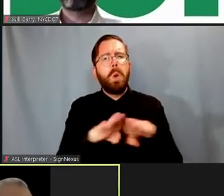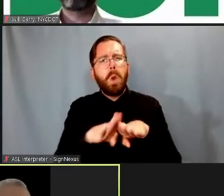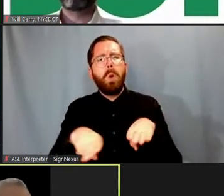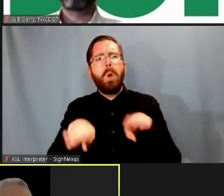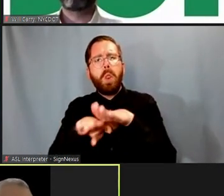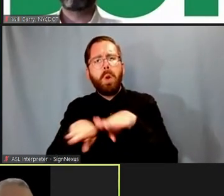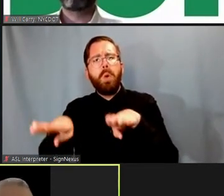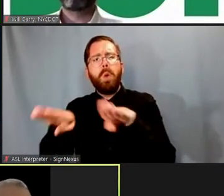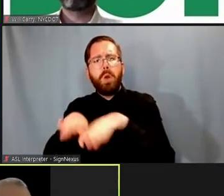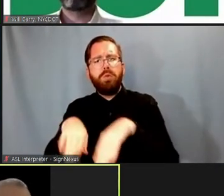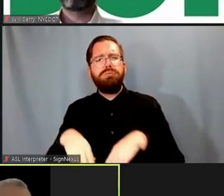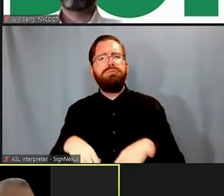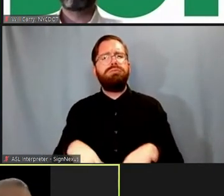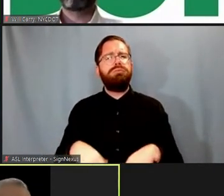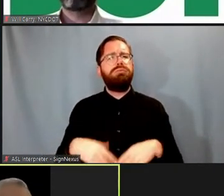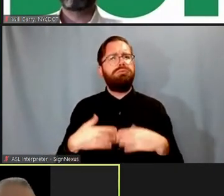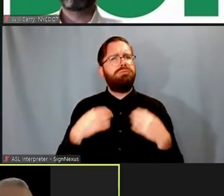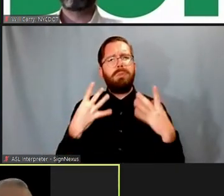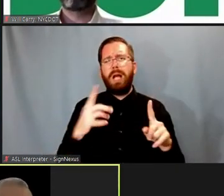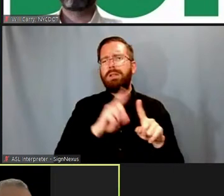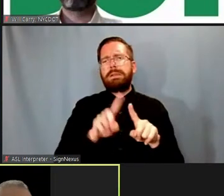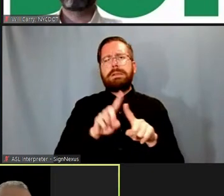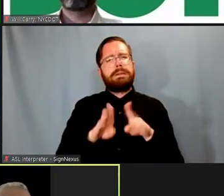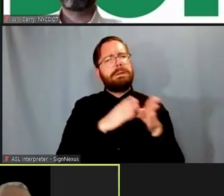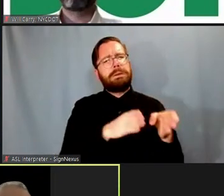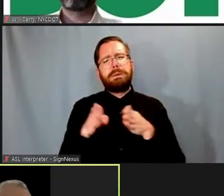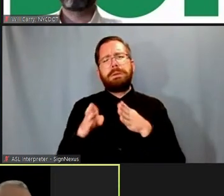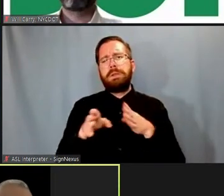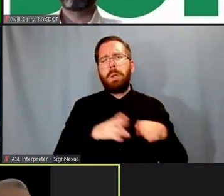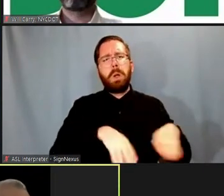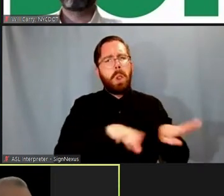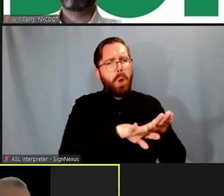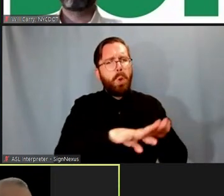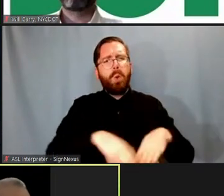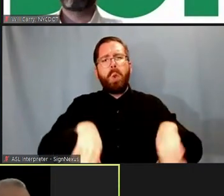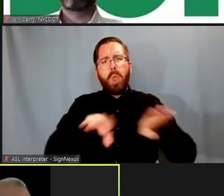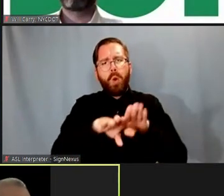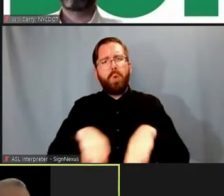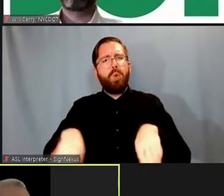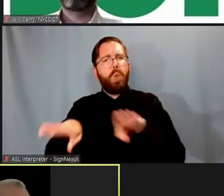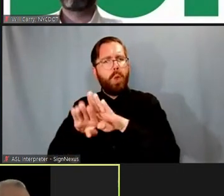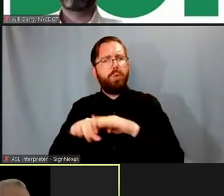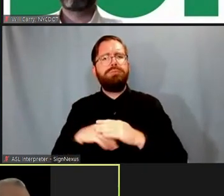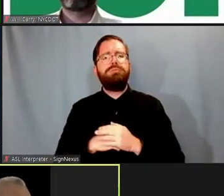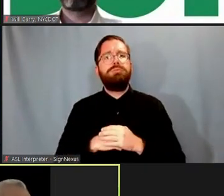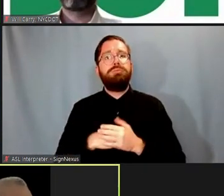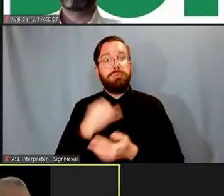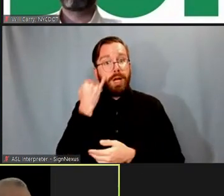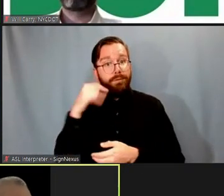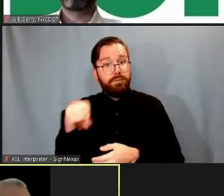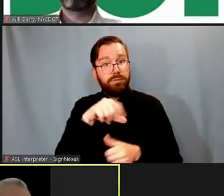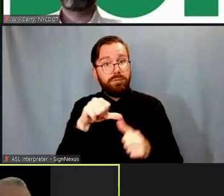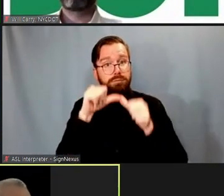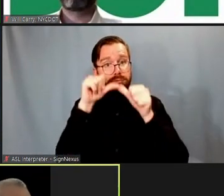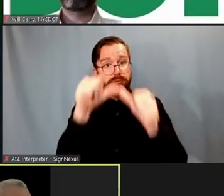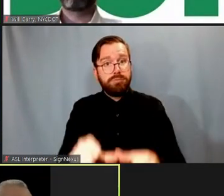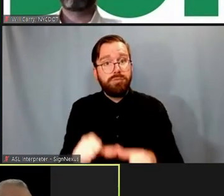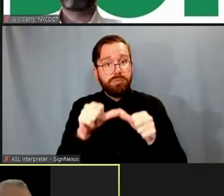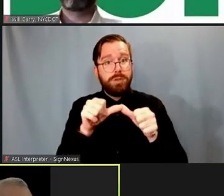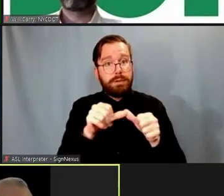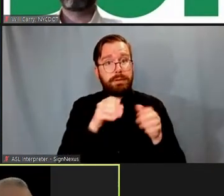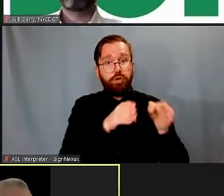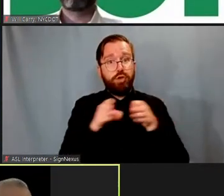street after street after street being closed if you keep closing streets you're going to get congestion